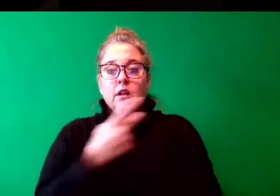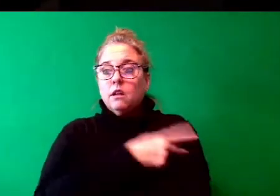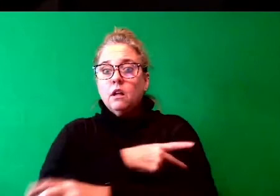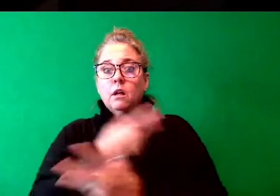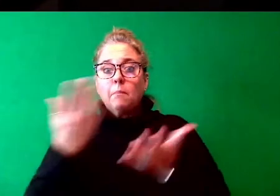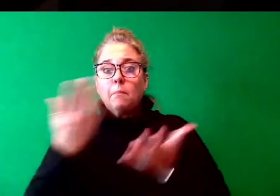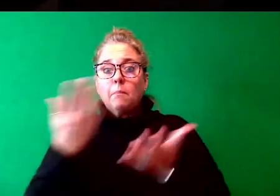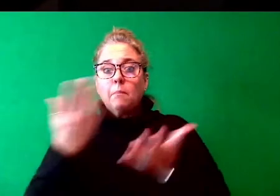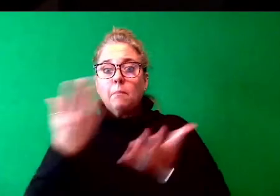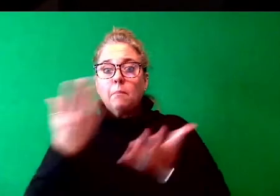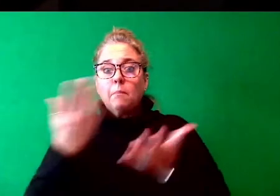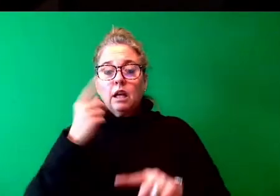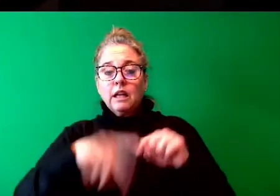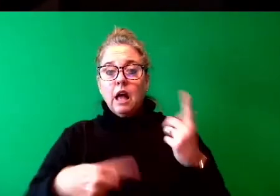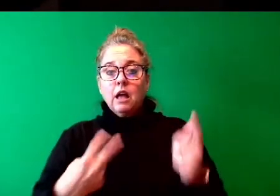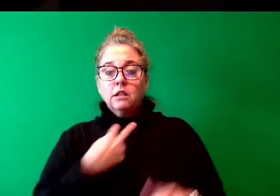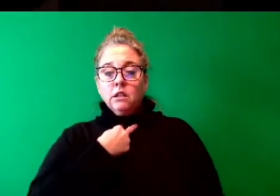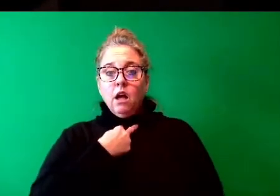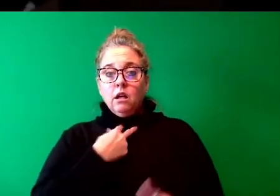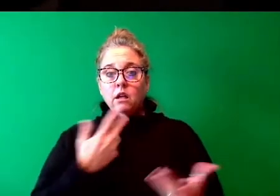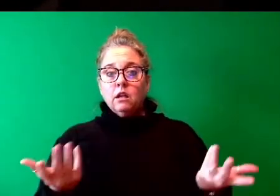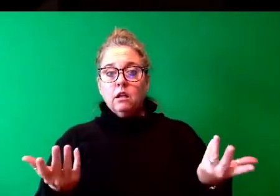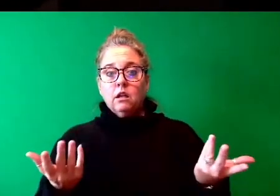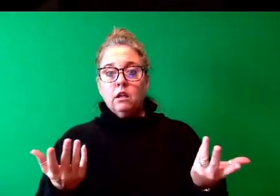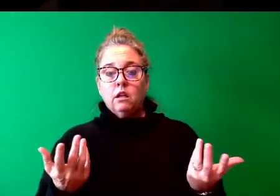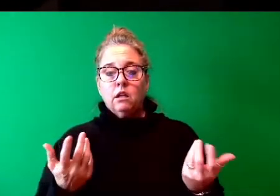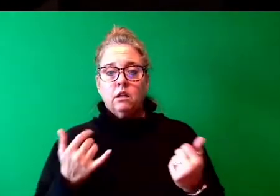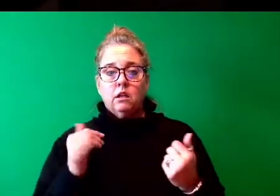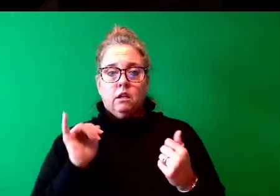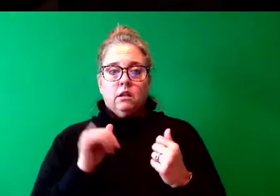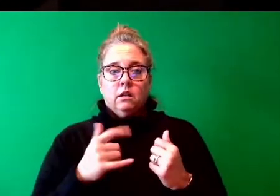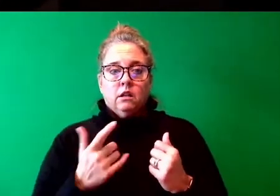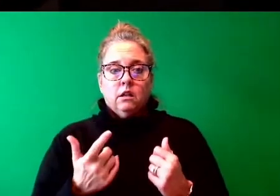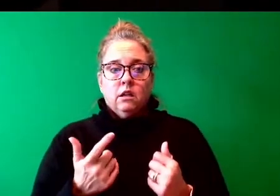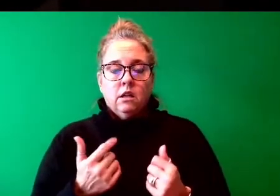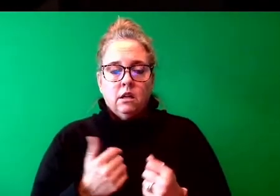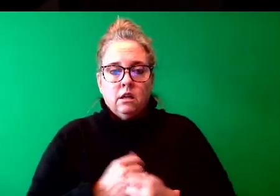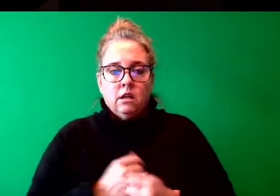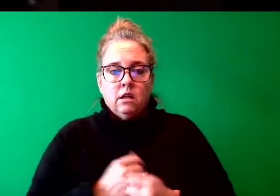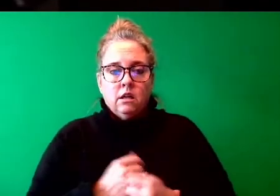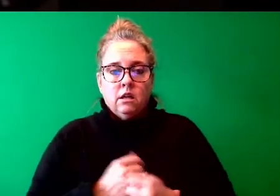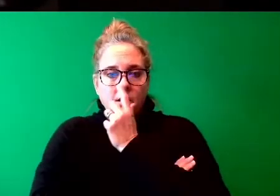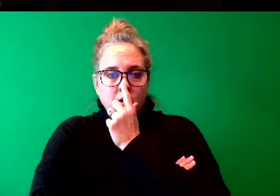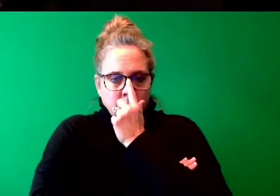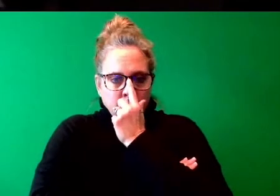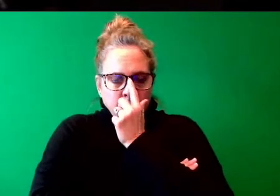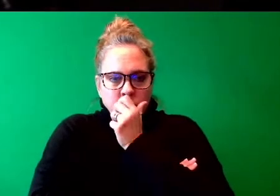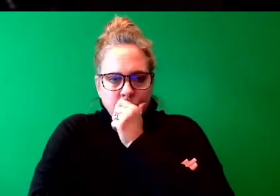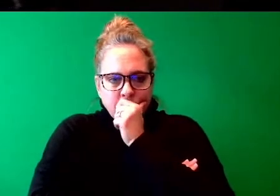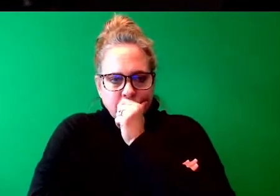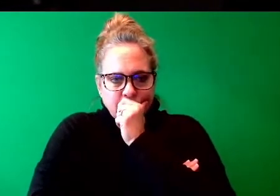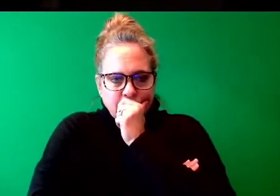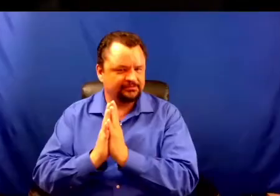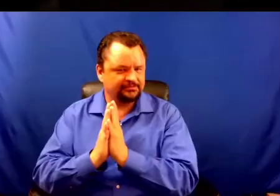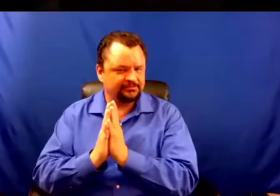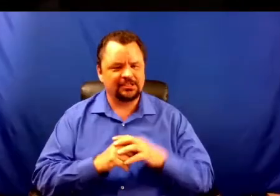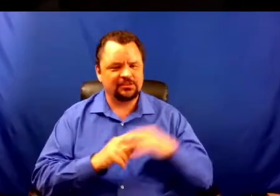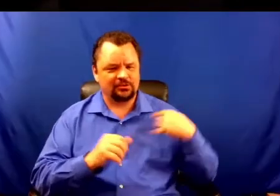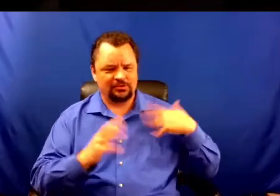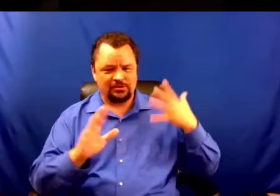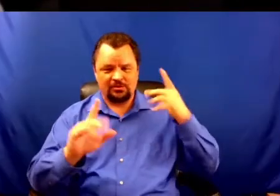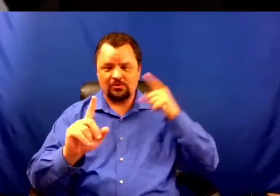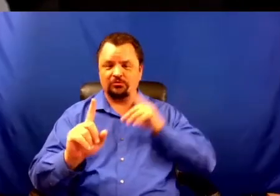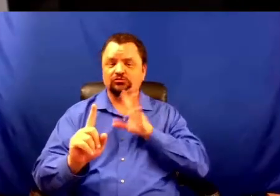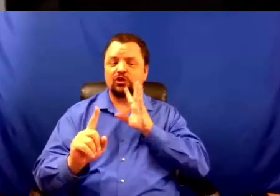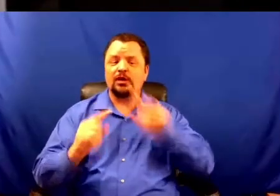to go while they convalesce. They have asked that we really speak to the